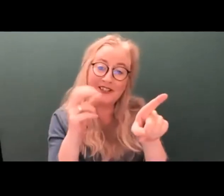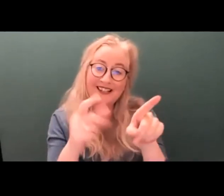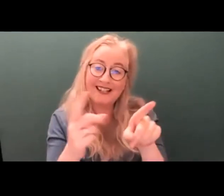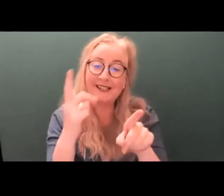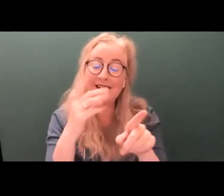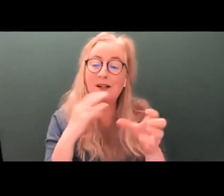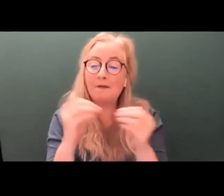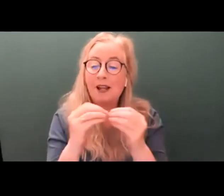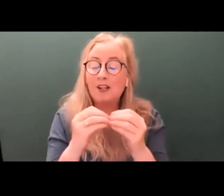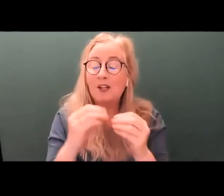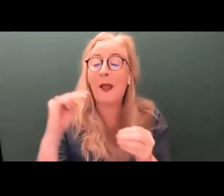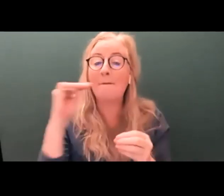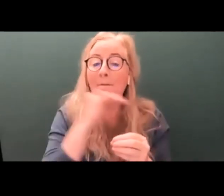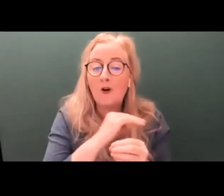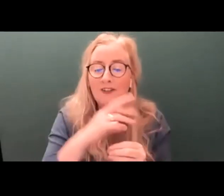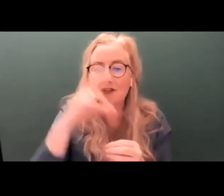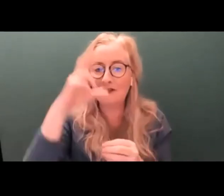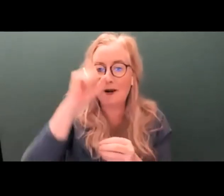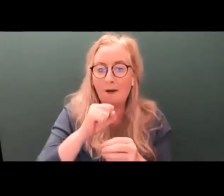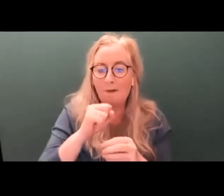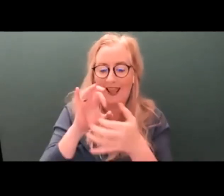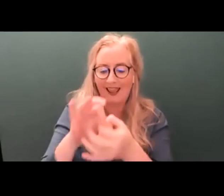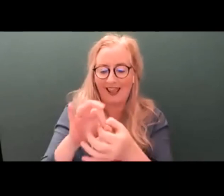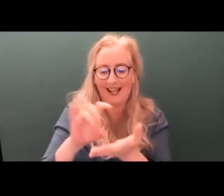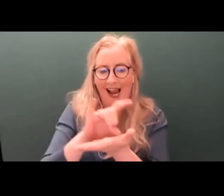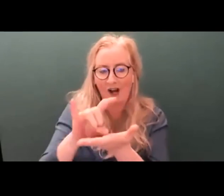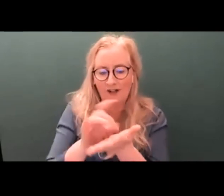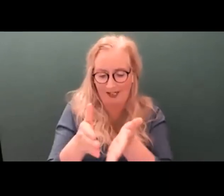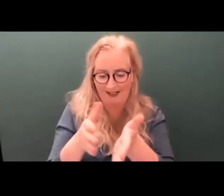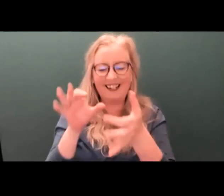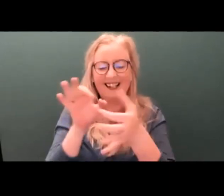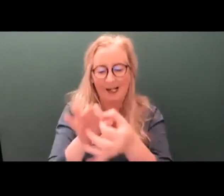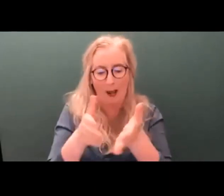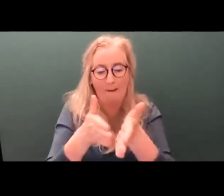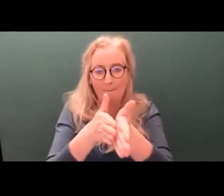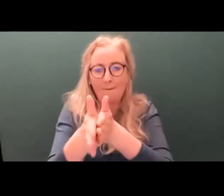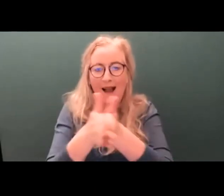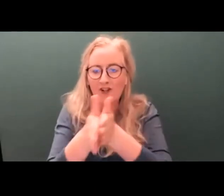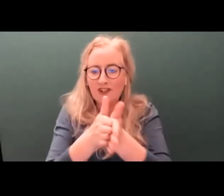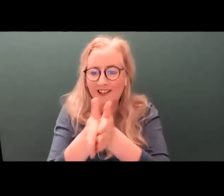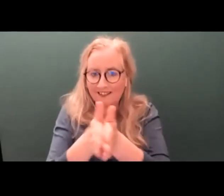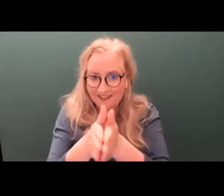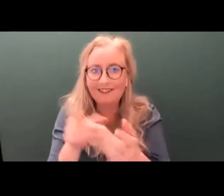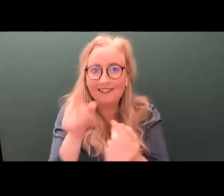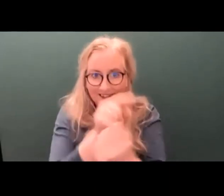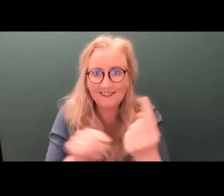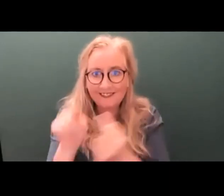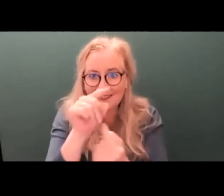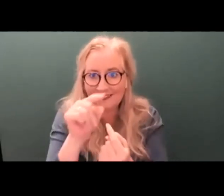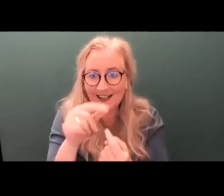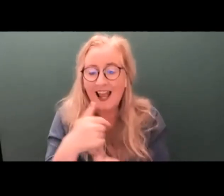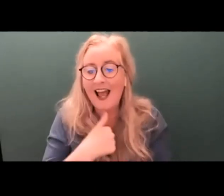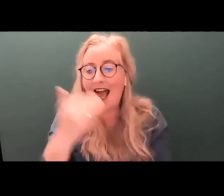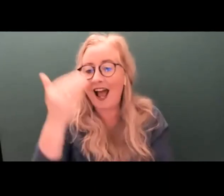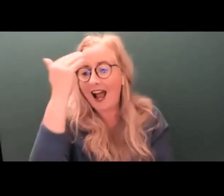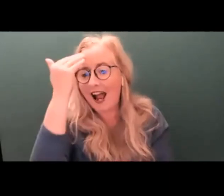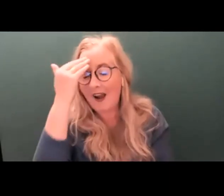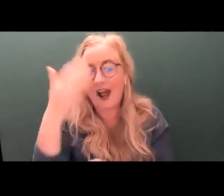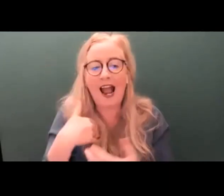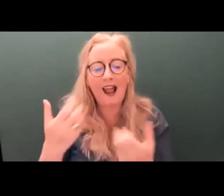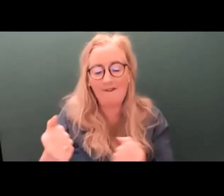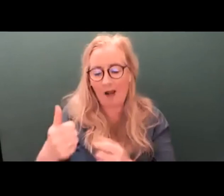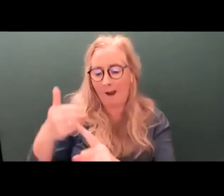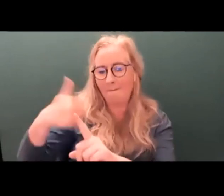takeaway with Heritage is passion. And I know I have a background in